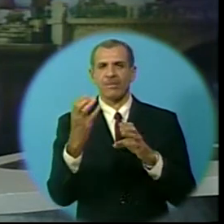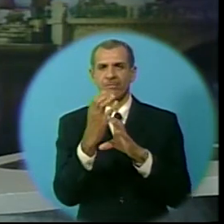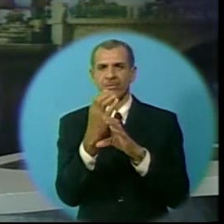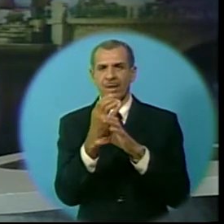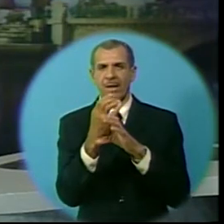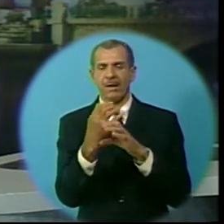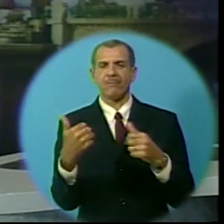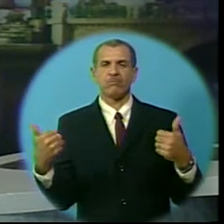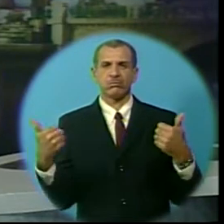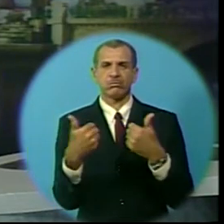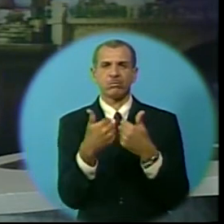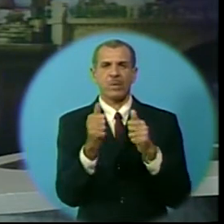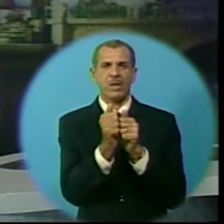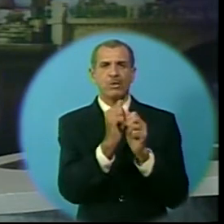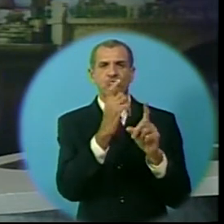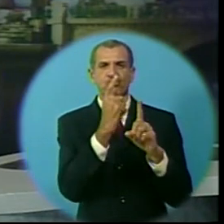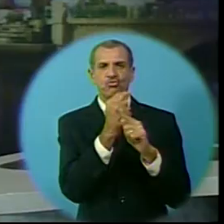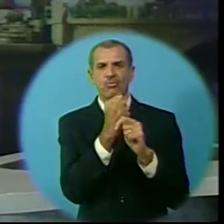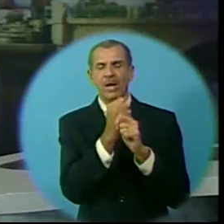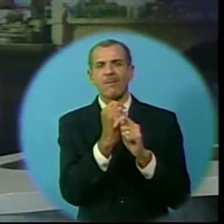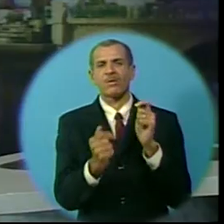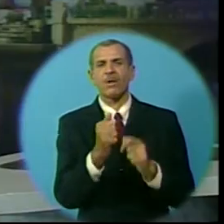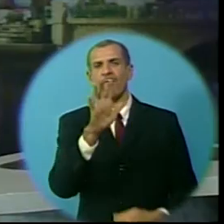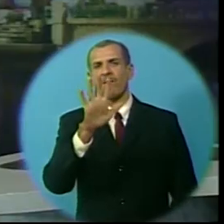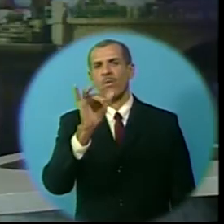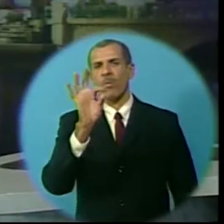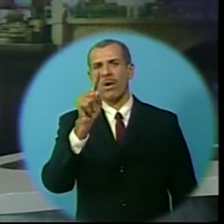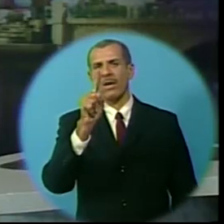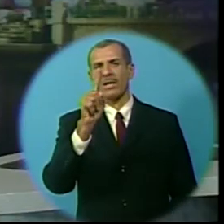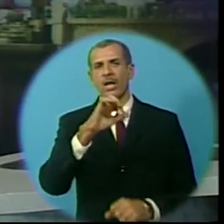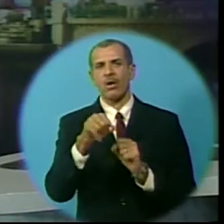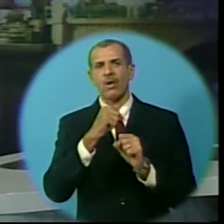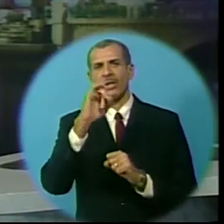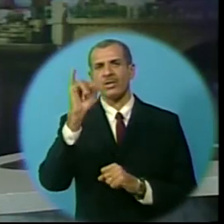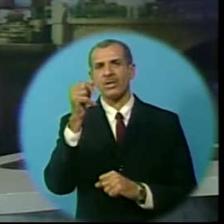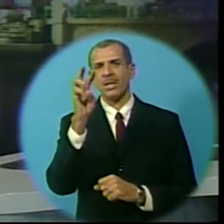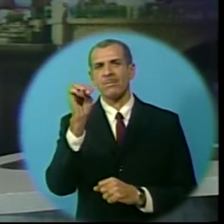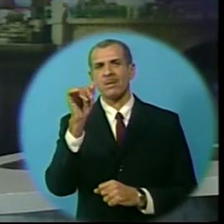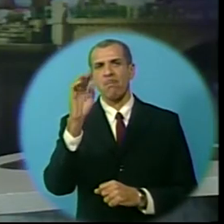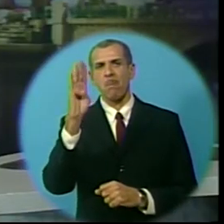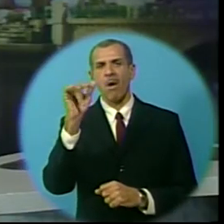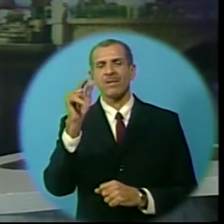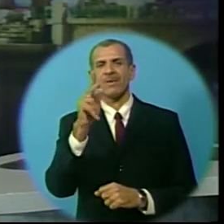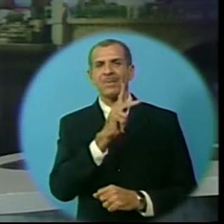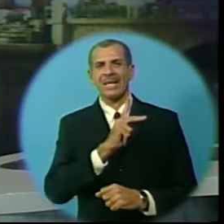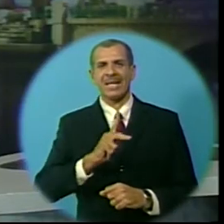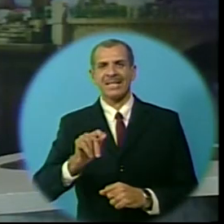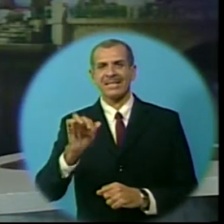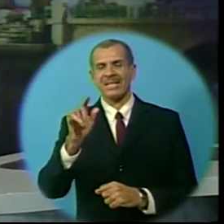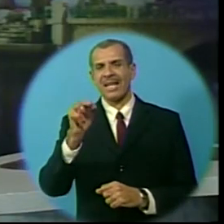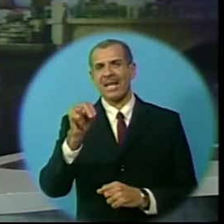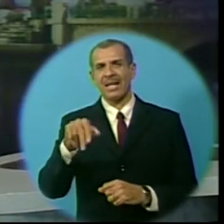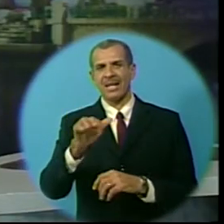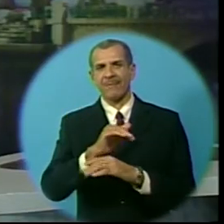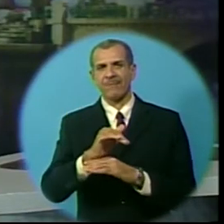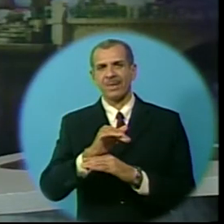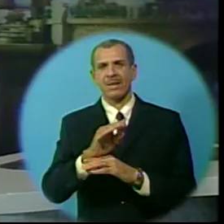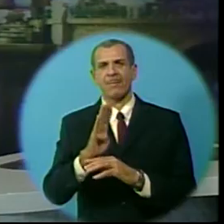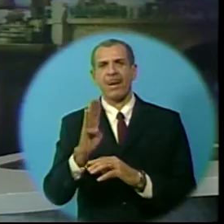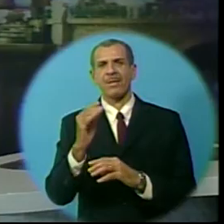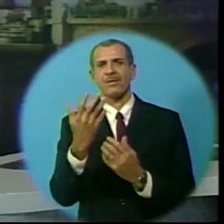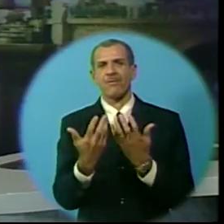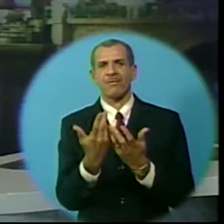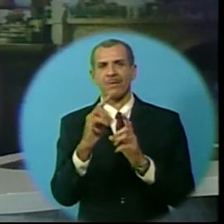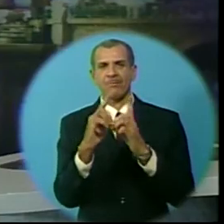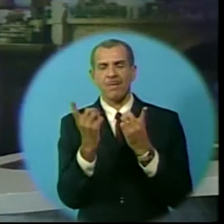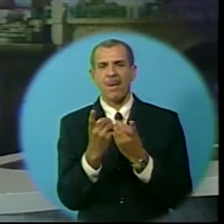which collided with a truck driven by 51-year-old James Boyce of Kingsland, Christchurch. The Barbados Fire Service was called